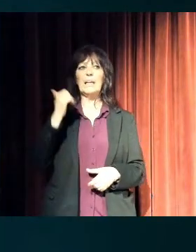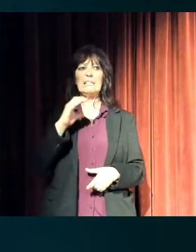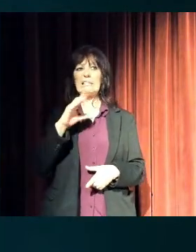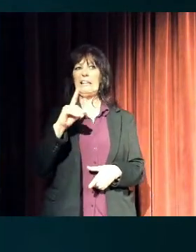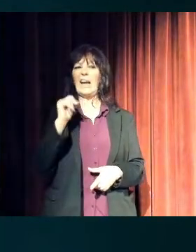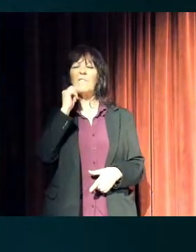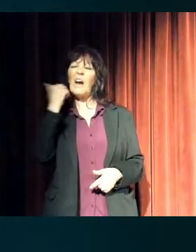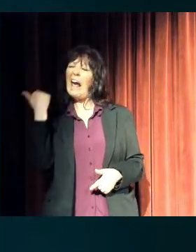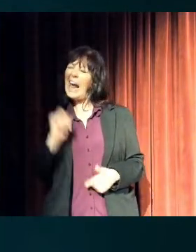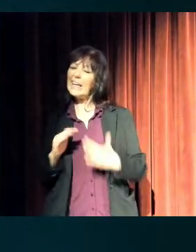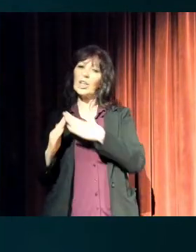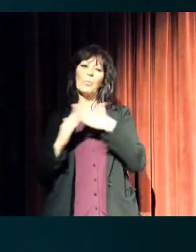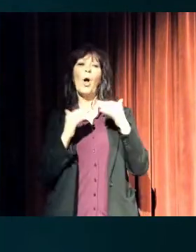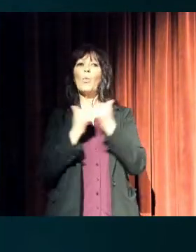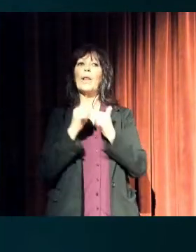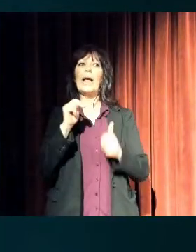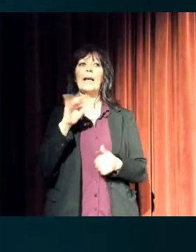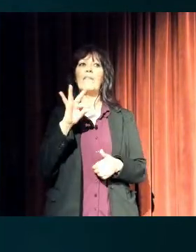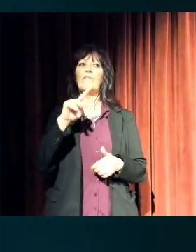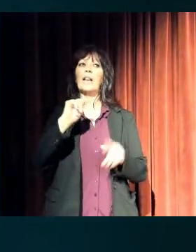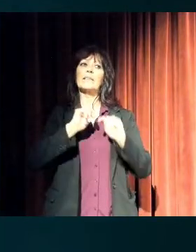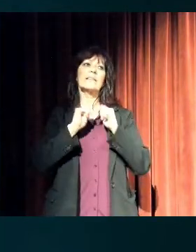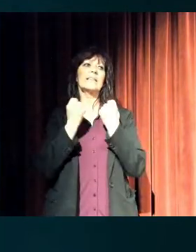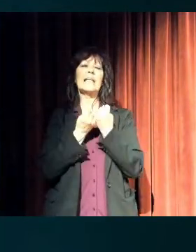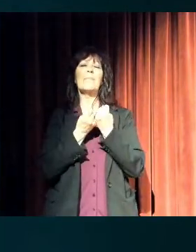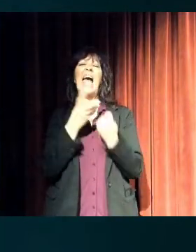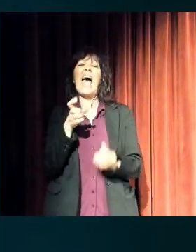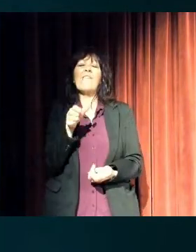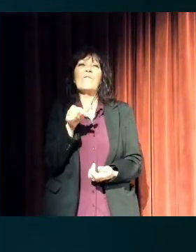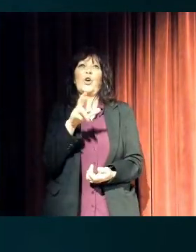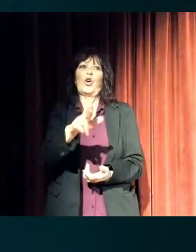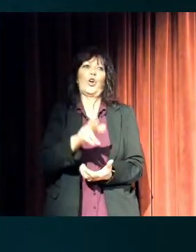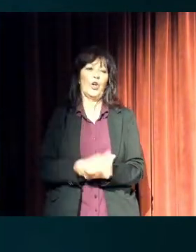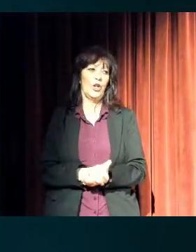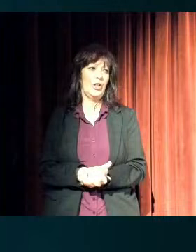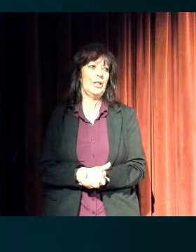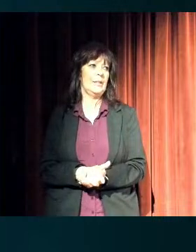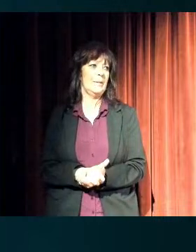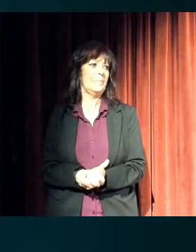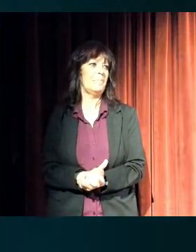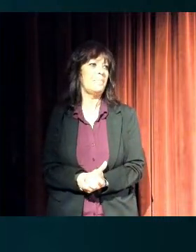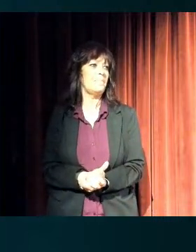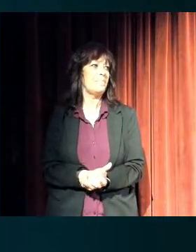for any community with an NFL team ever.